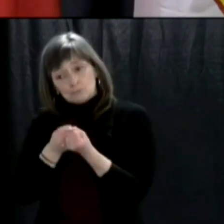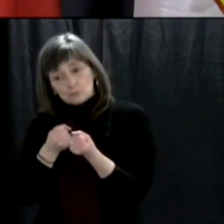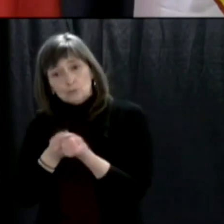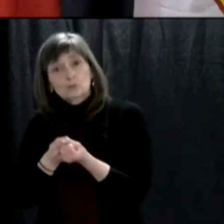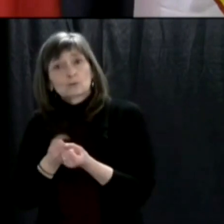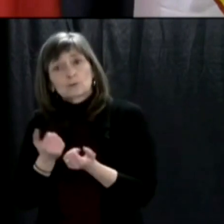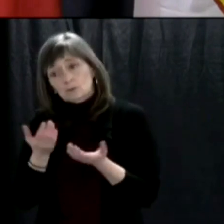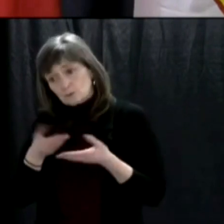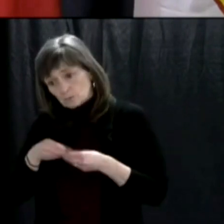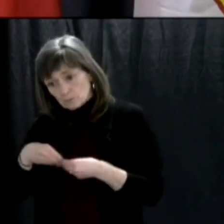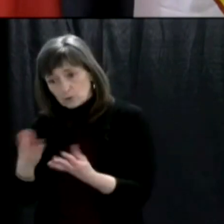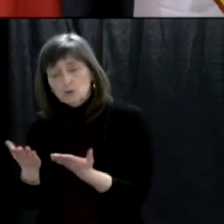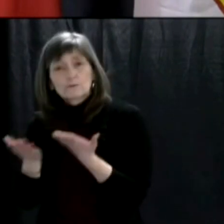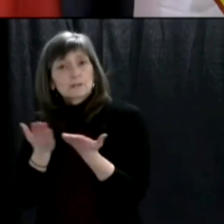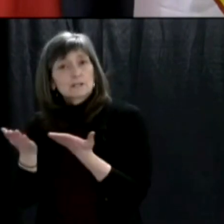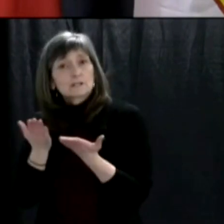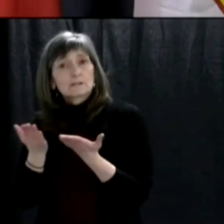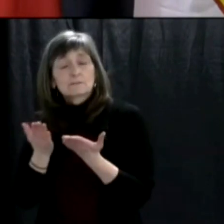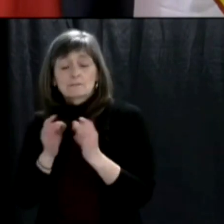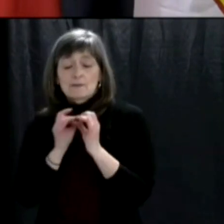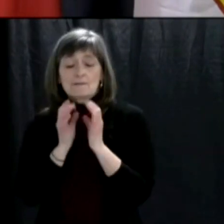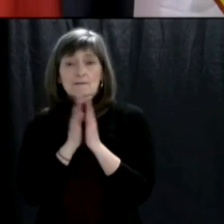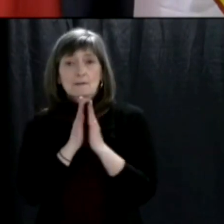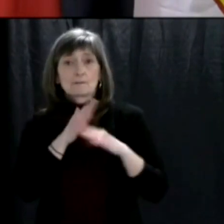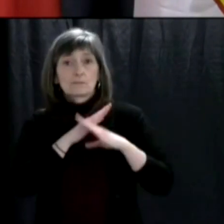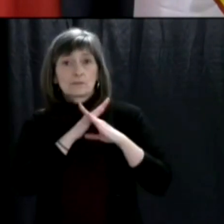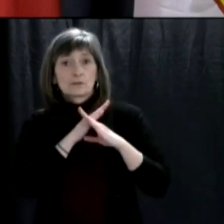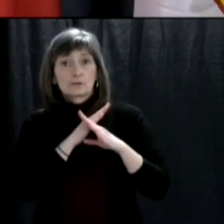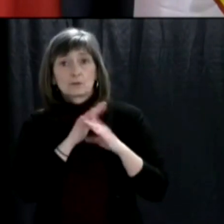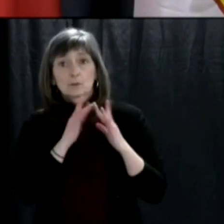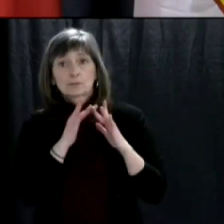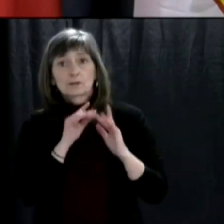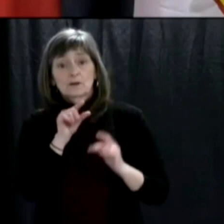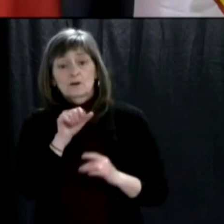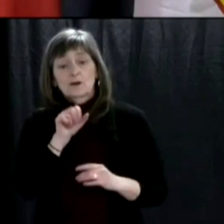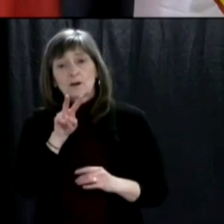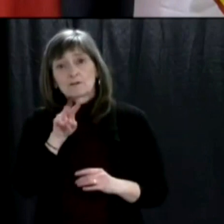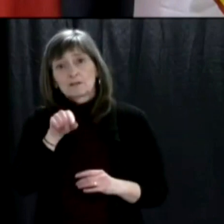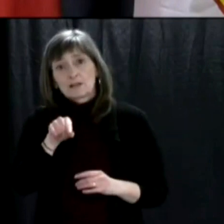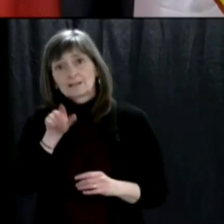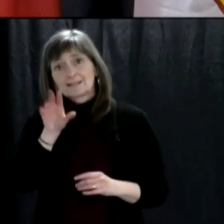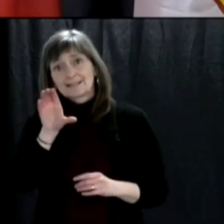encourage you to visit our violence prevention website at